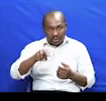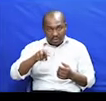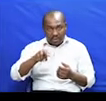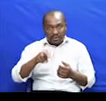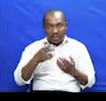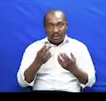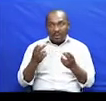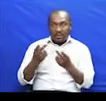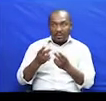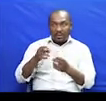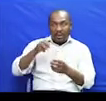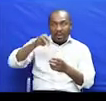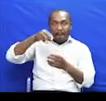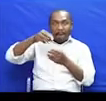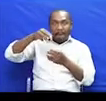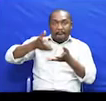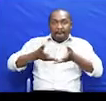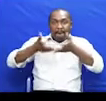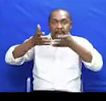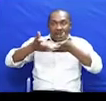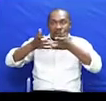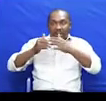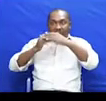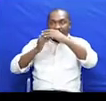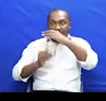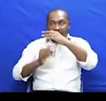the volume, which equals to